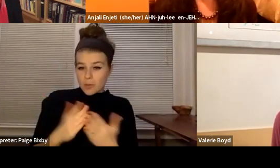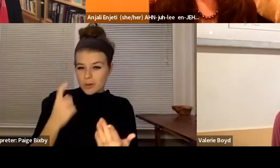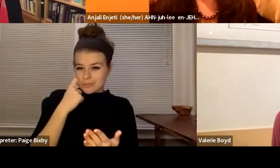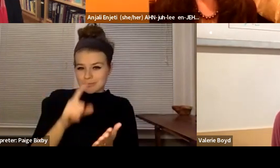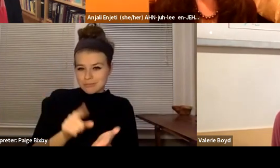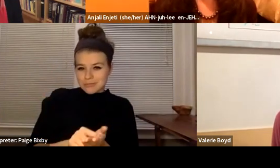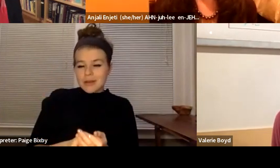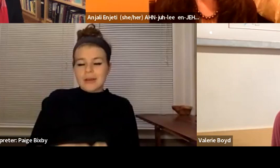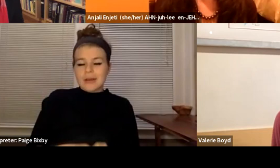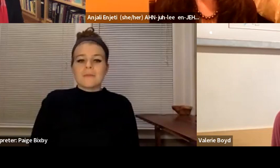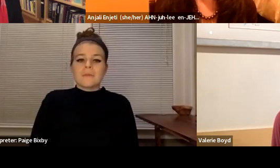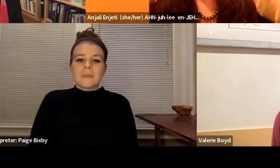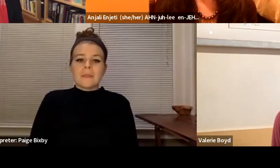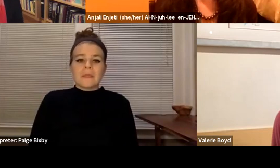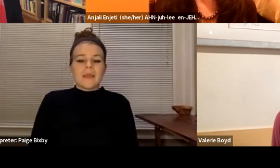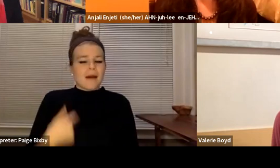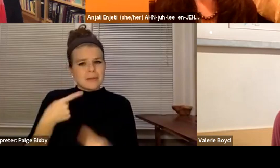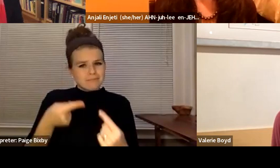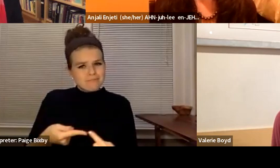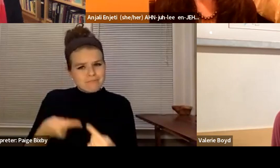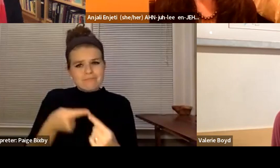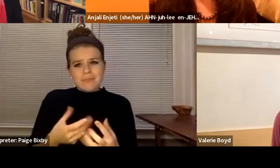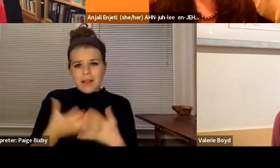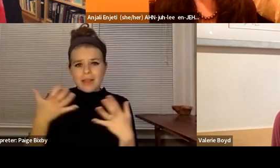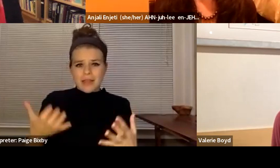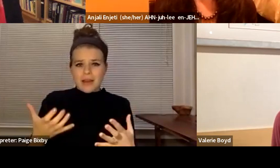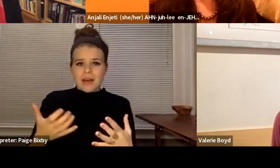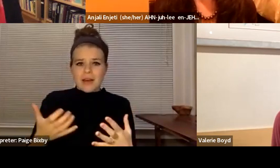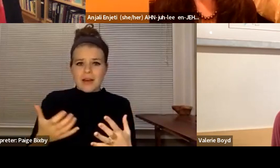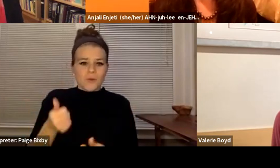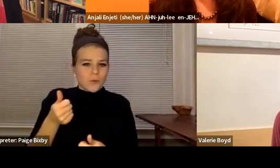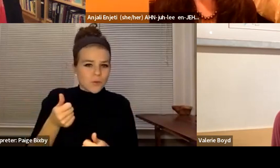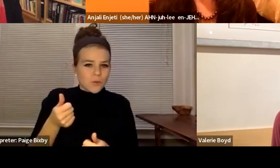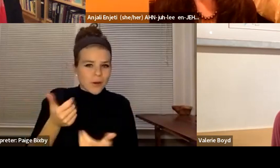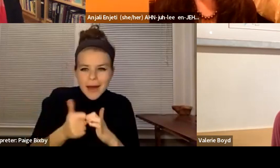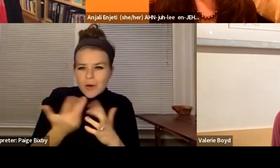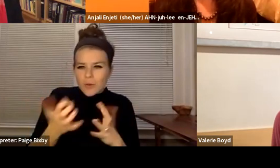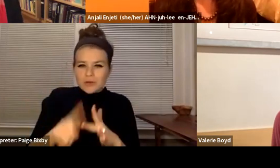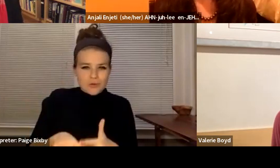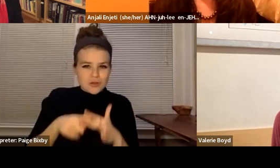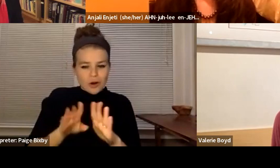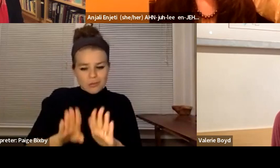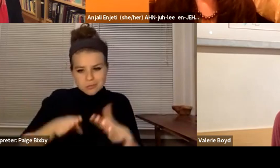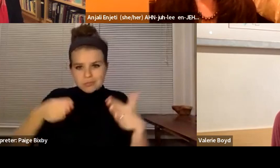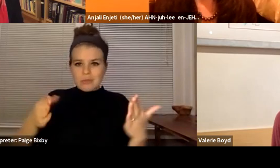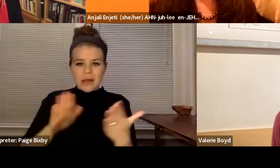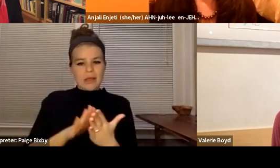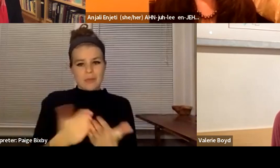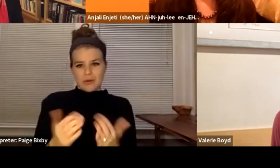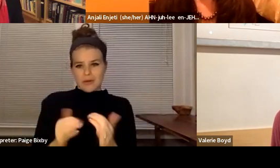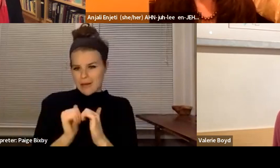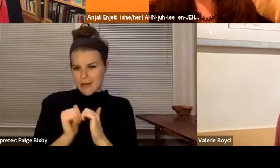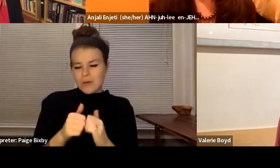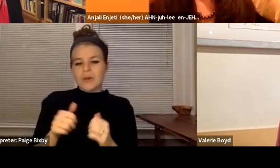you know, I struggled a lot with the beginning of what note did I want to open on with the book. So with Prelude